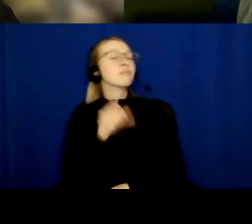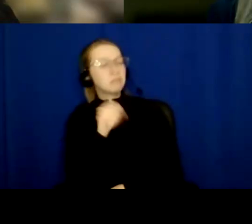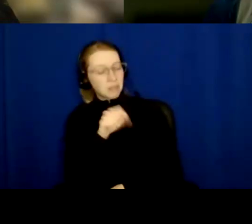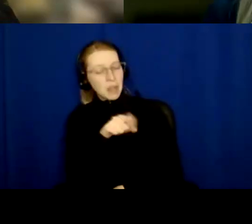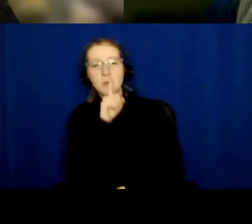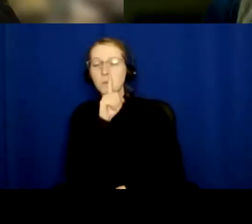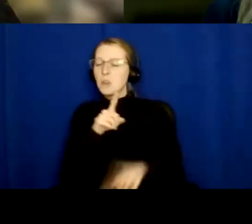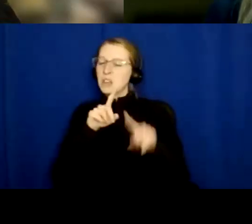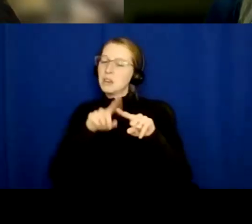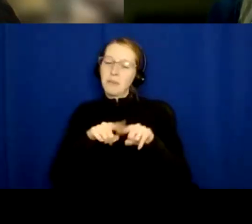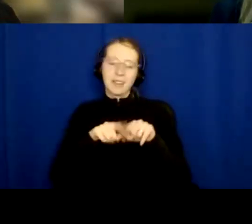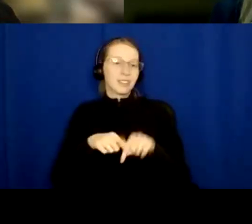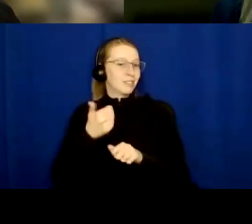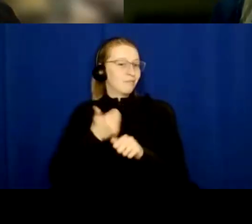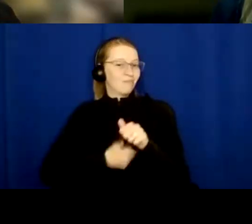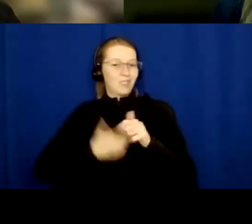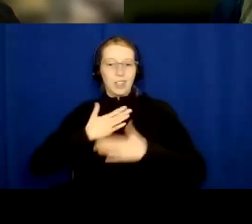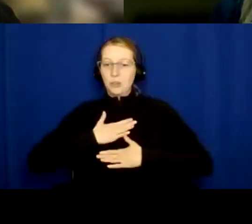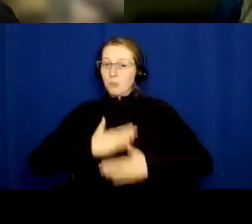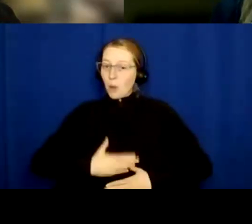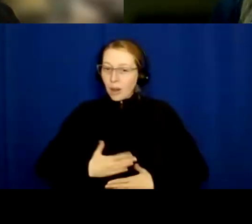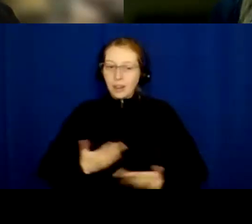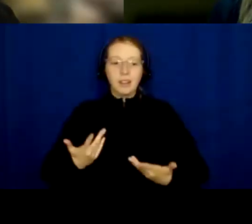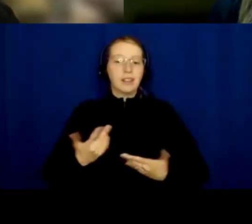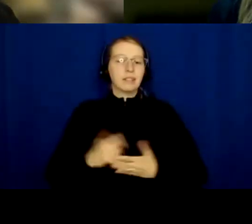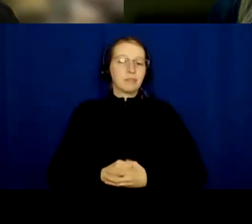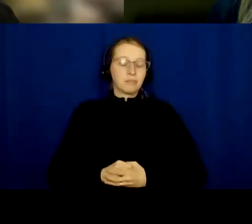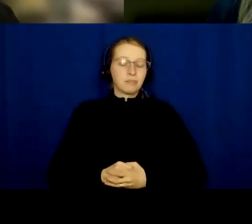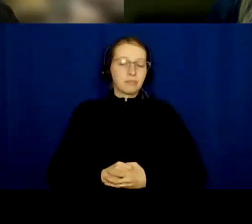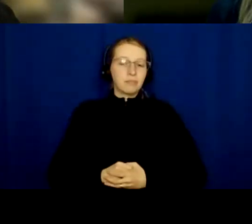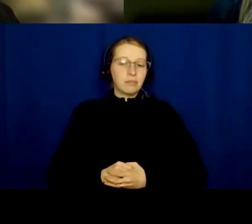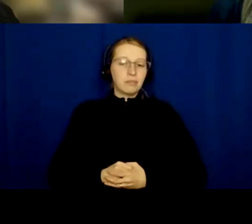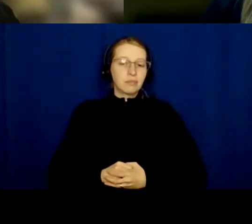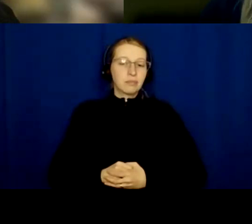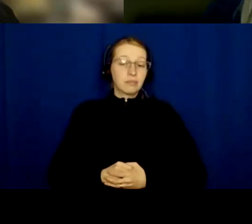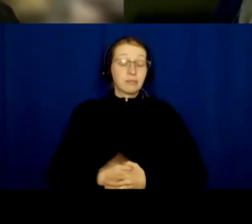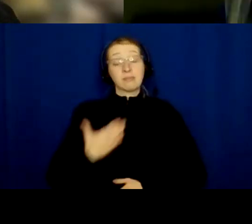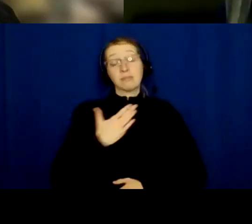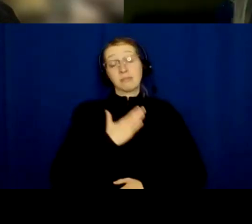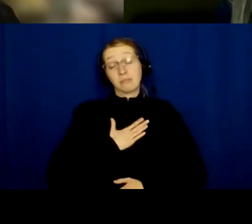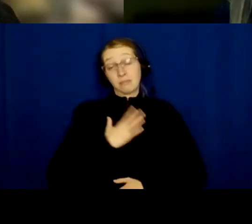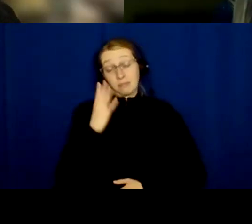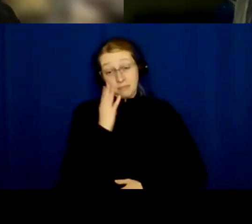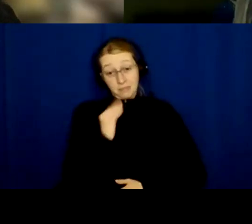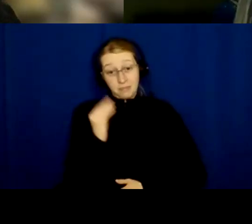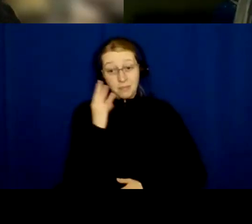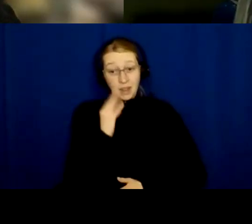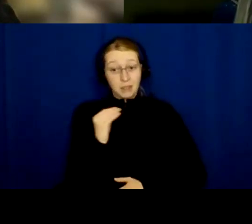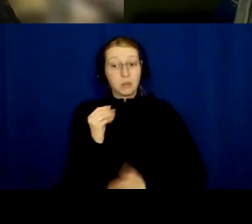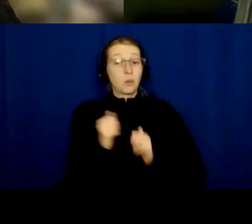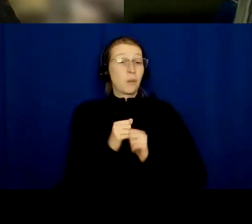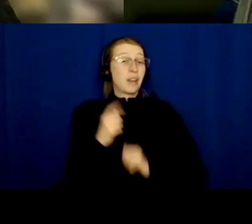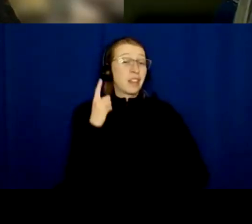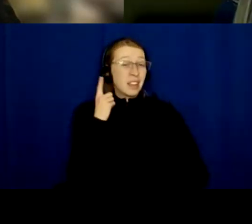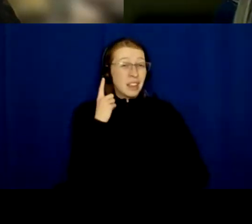type and the makeup of the body. So my experience that I've had with earwax